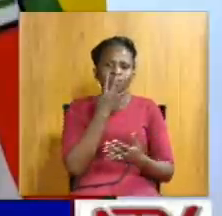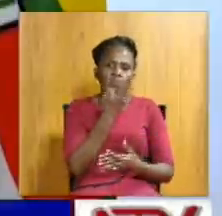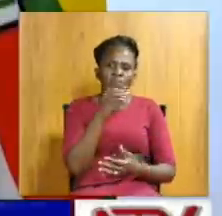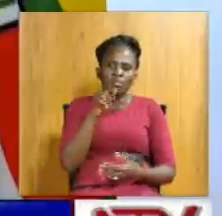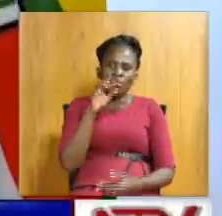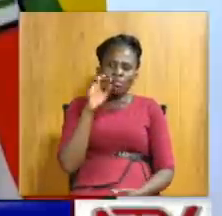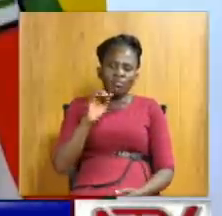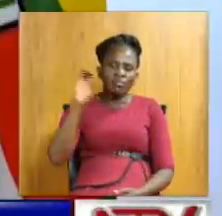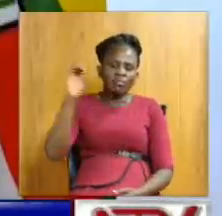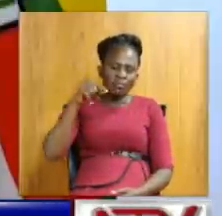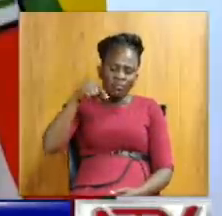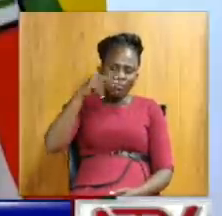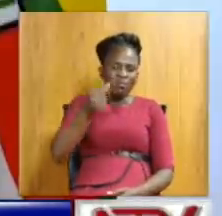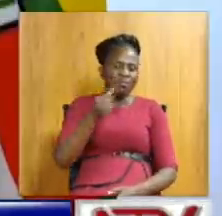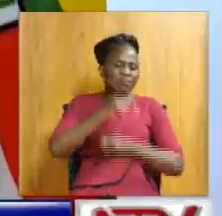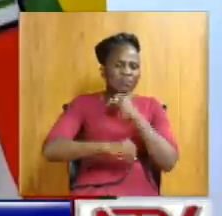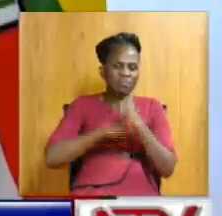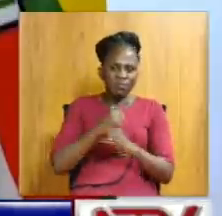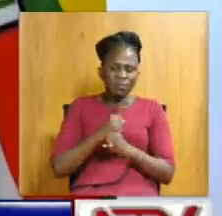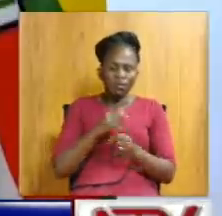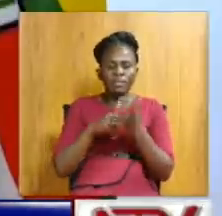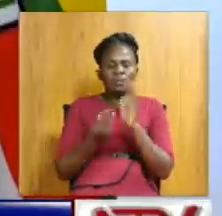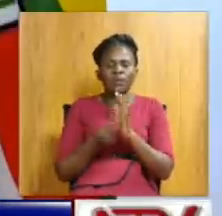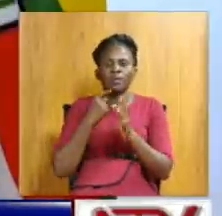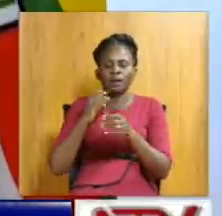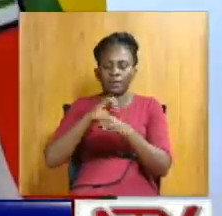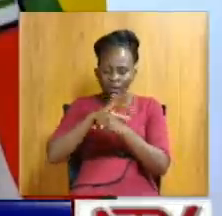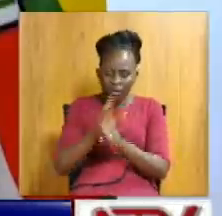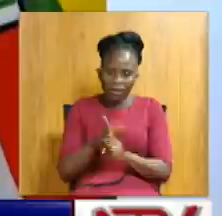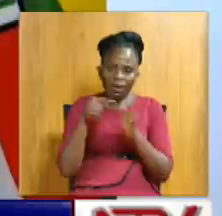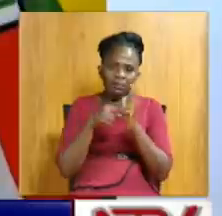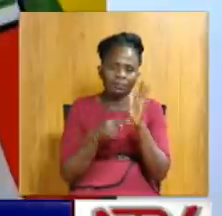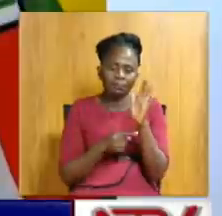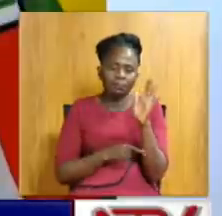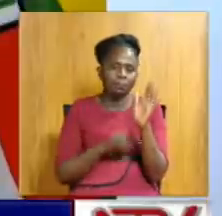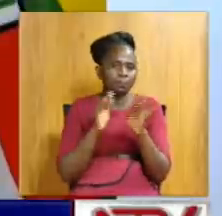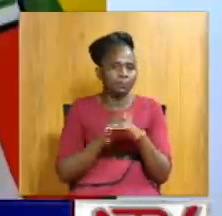this financial year, the corona restrictions notwithstanding.